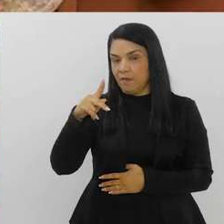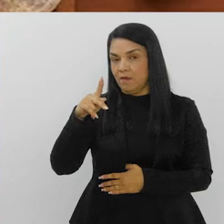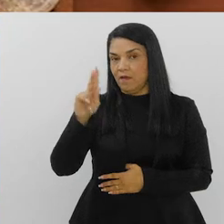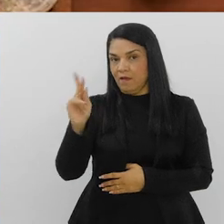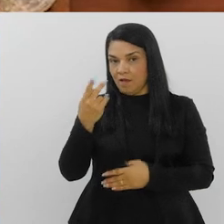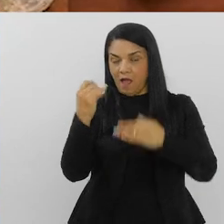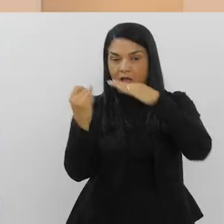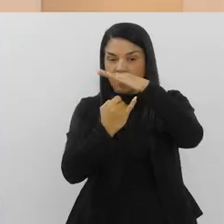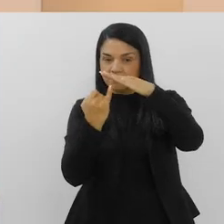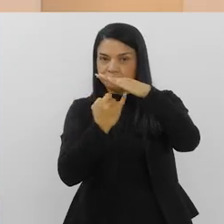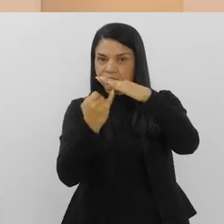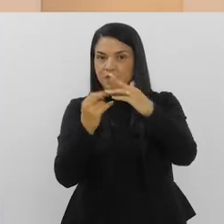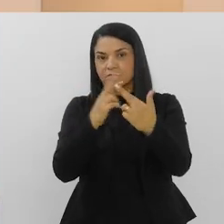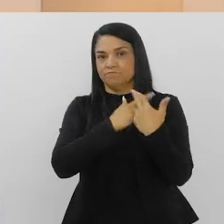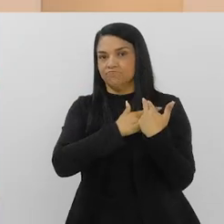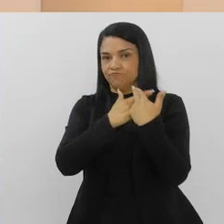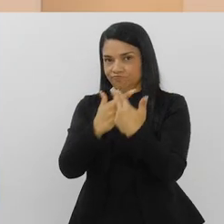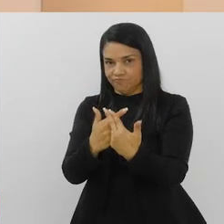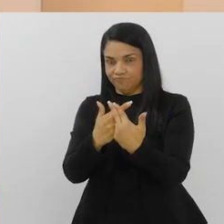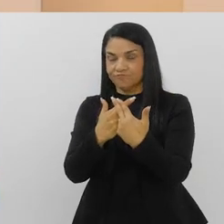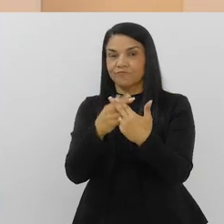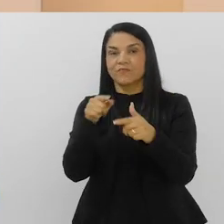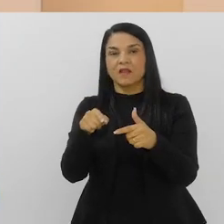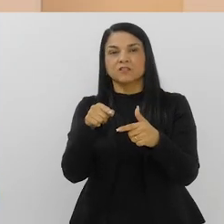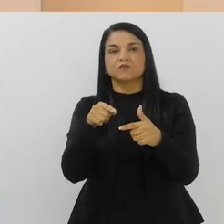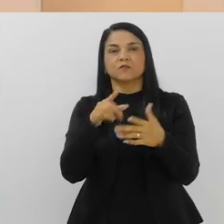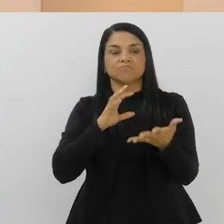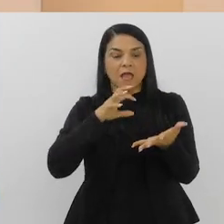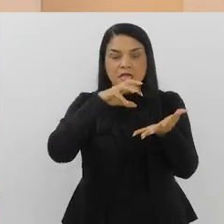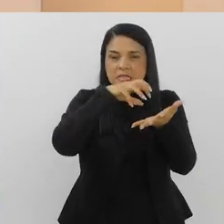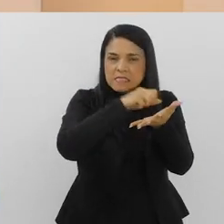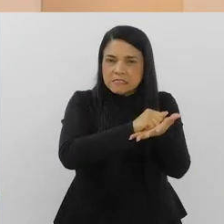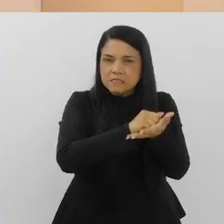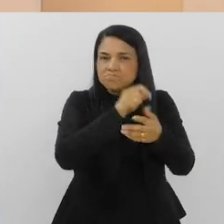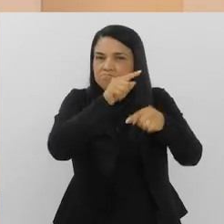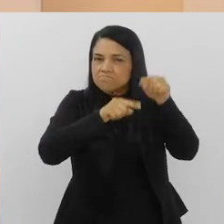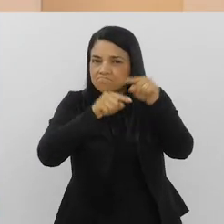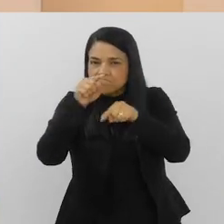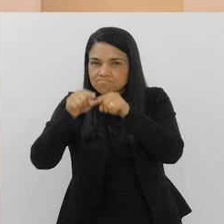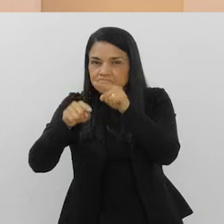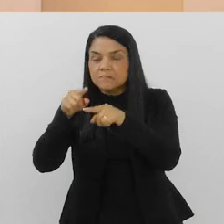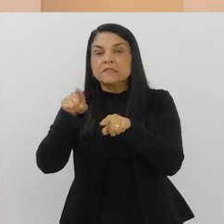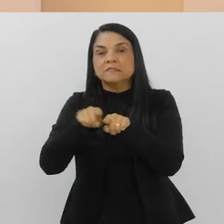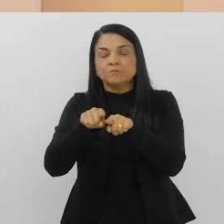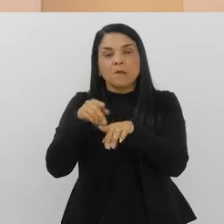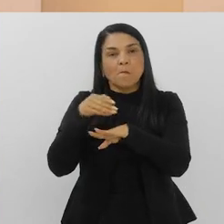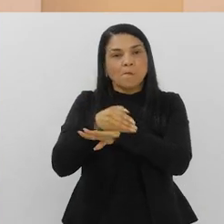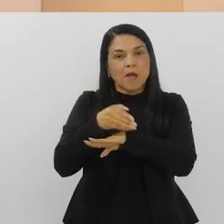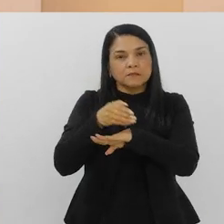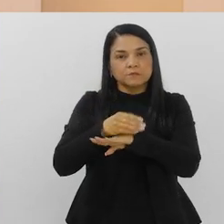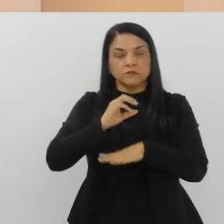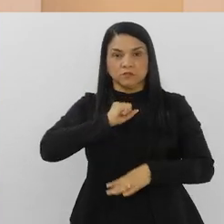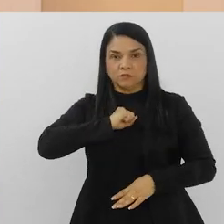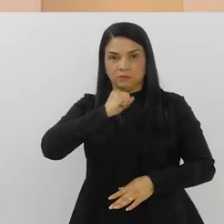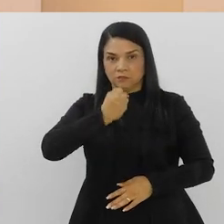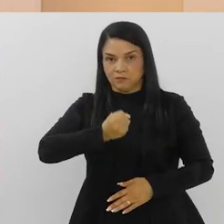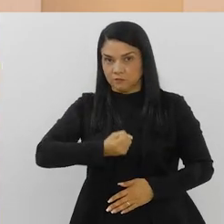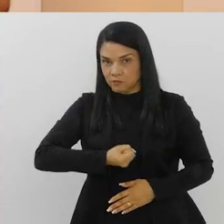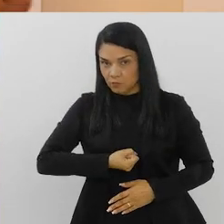IEPH, which is the responsible institution. They were curated, and we had the